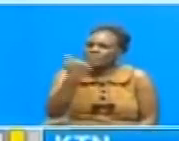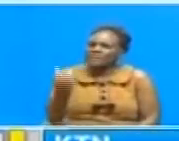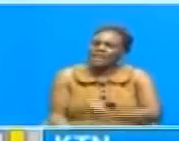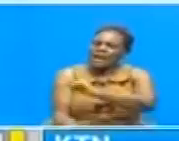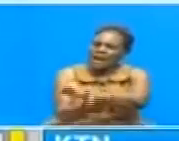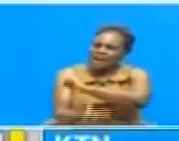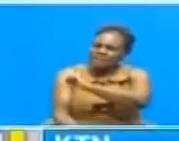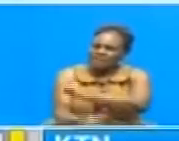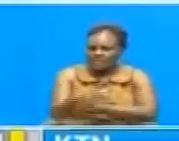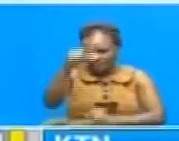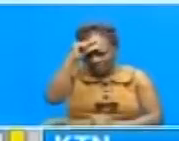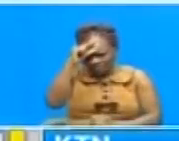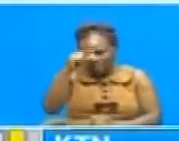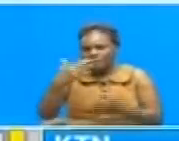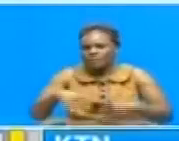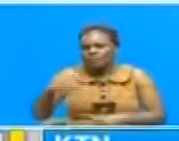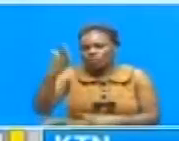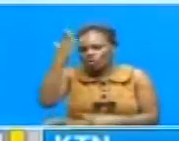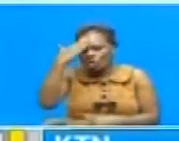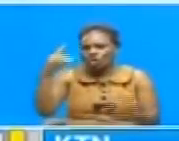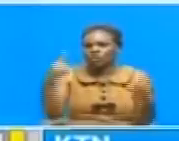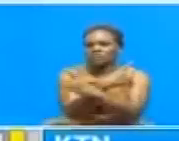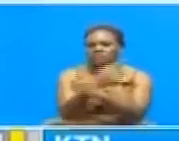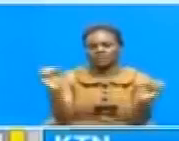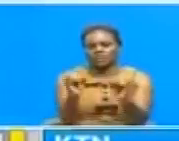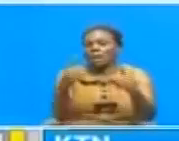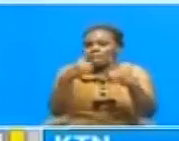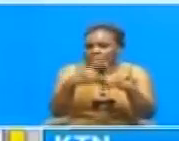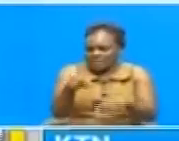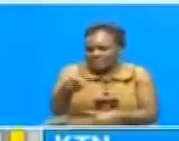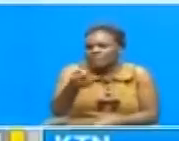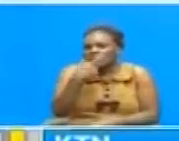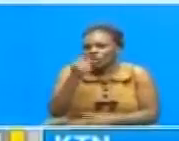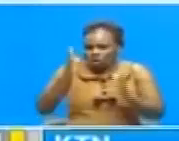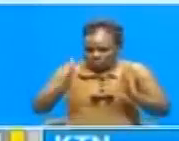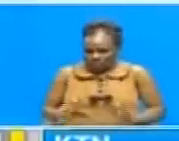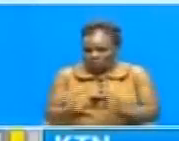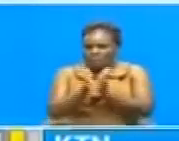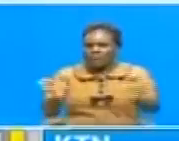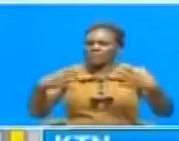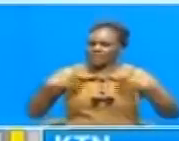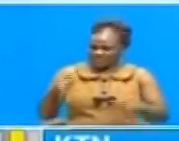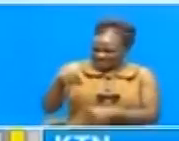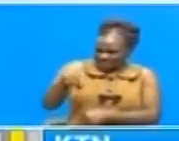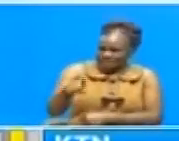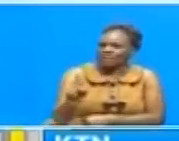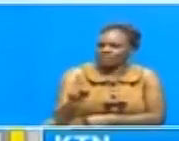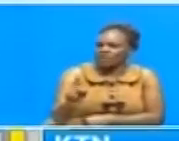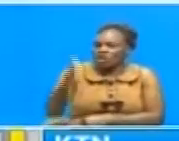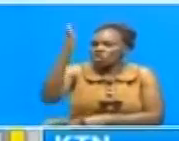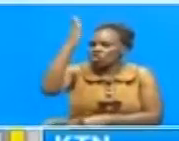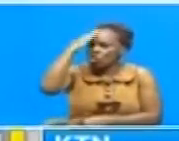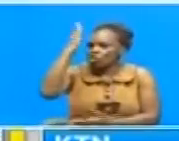government. The chief does not know the difference between methanol and ethanol. But that medic, the public health, they are the ones who are